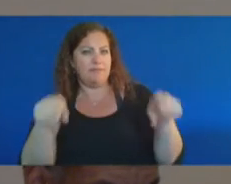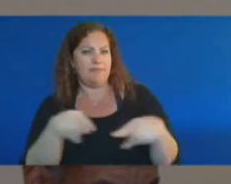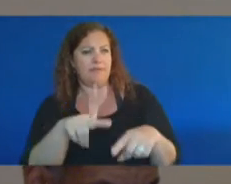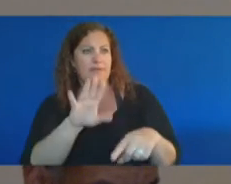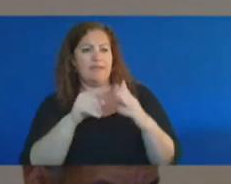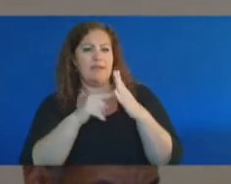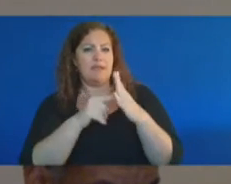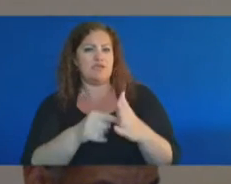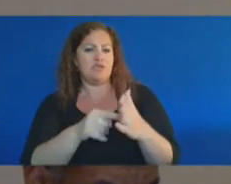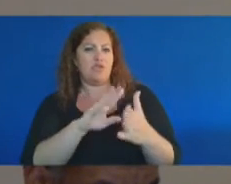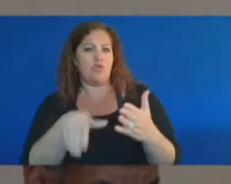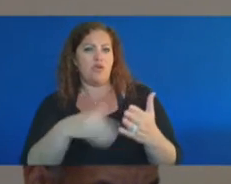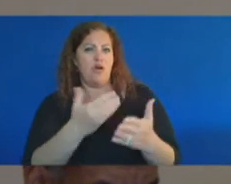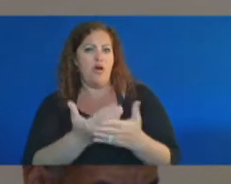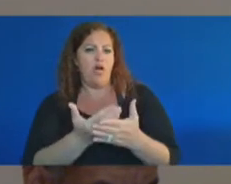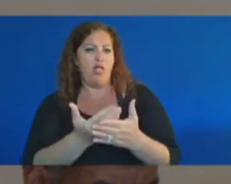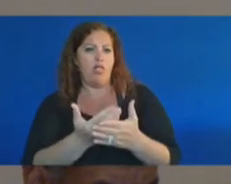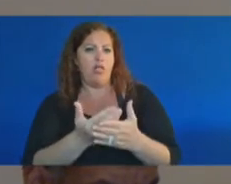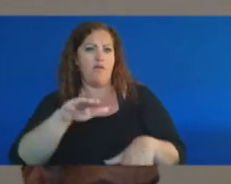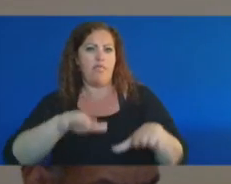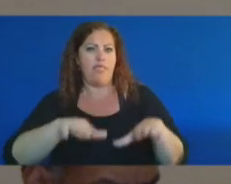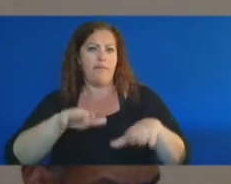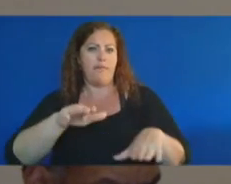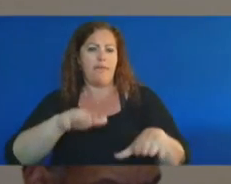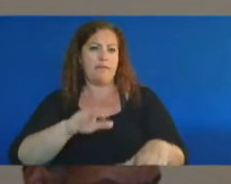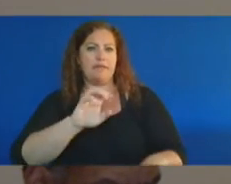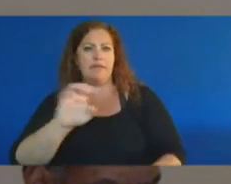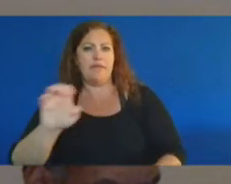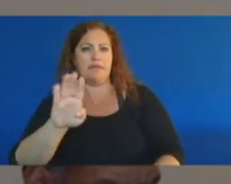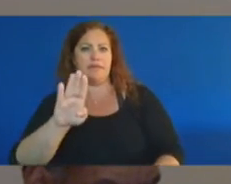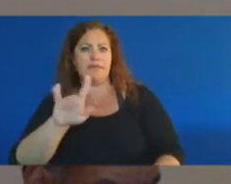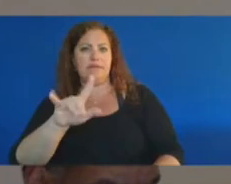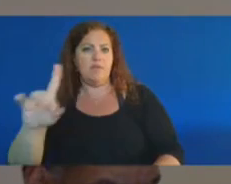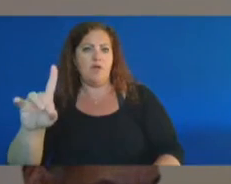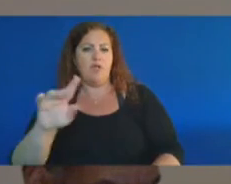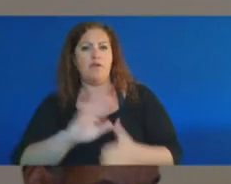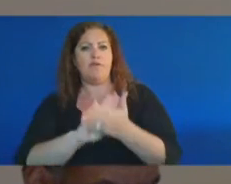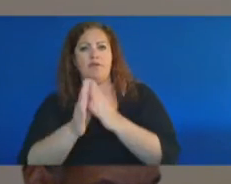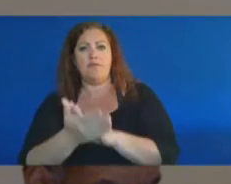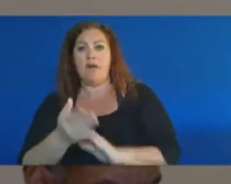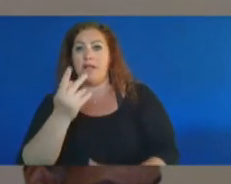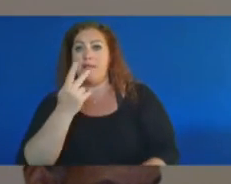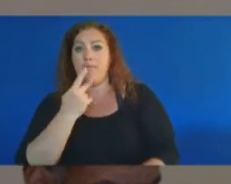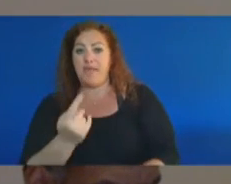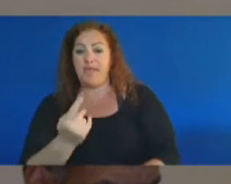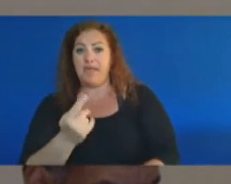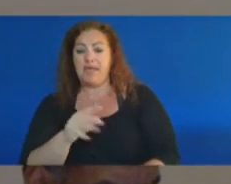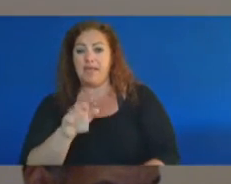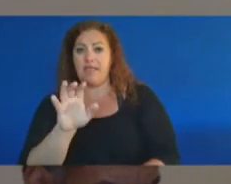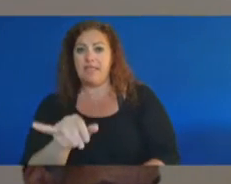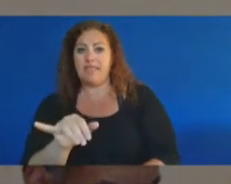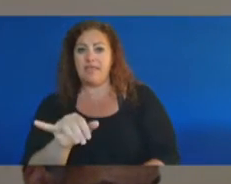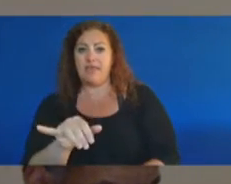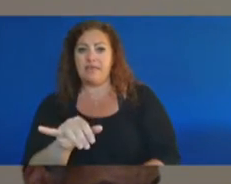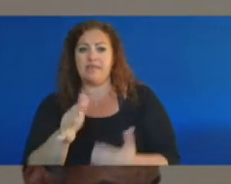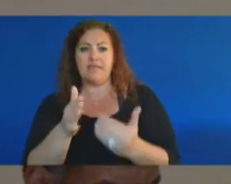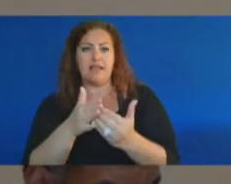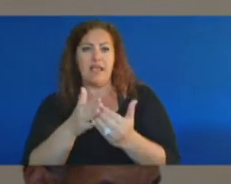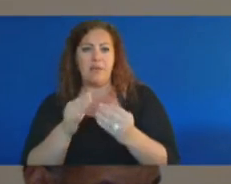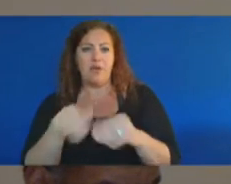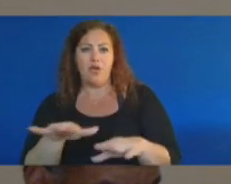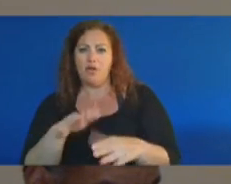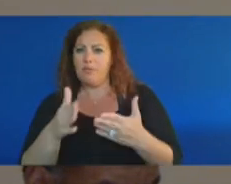all of the balance of East Boulevard turning to Pink which is is the neighborhood or maybe Dave you had